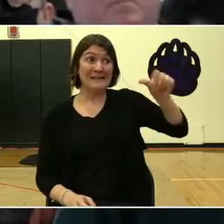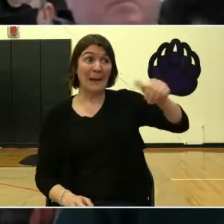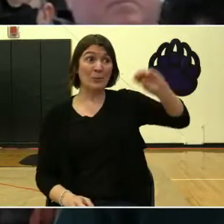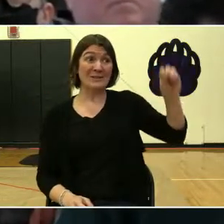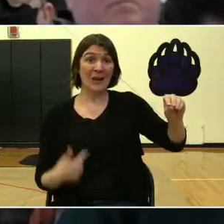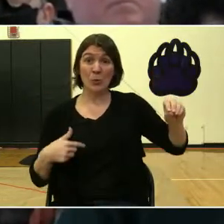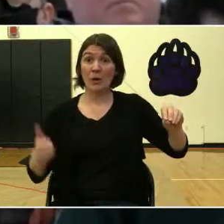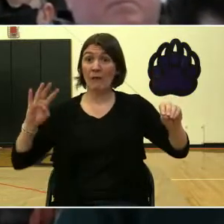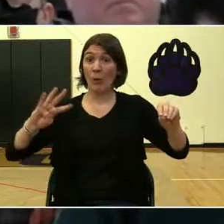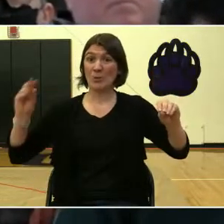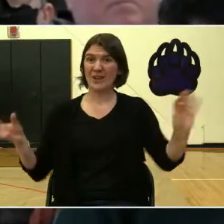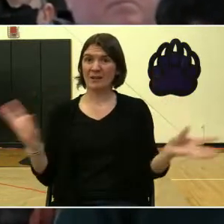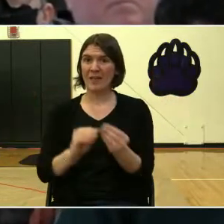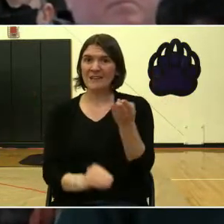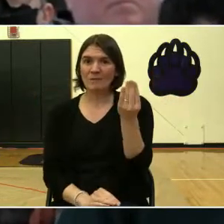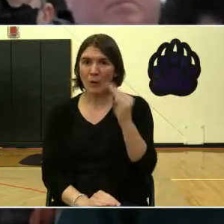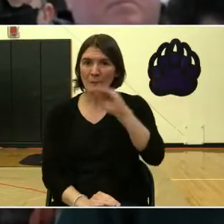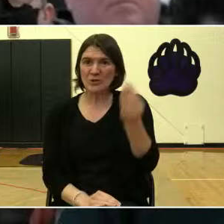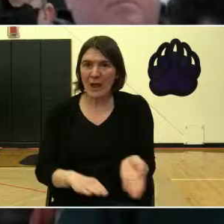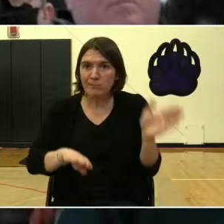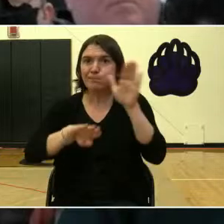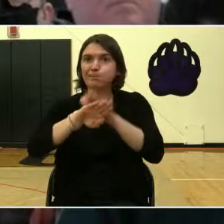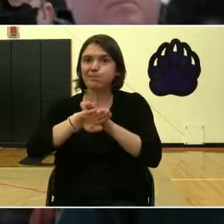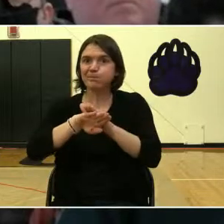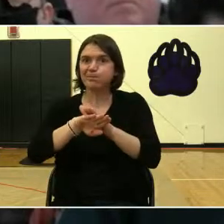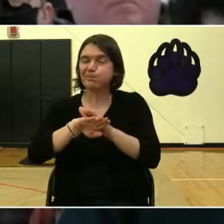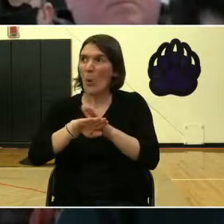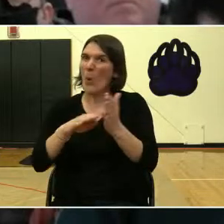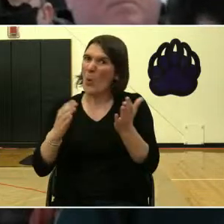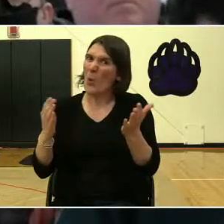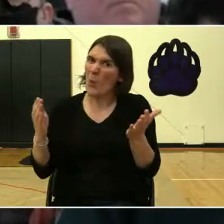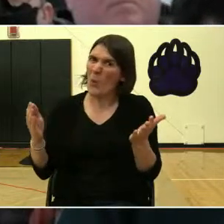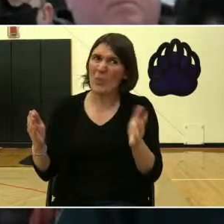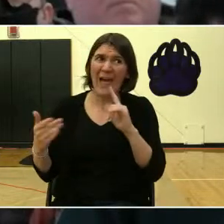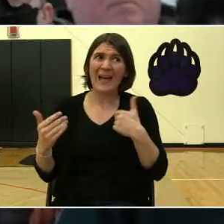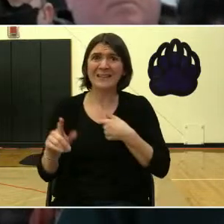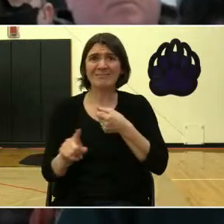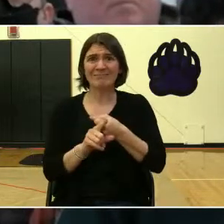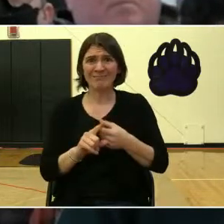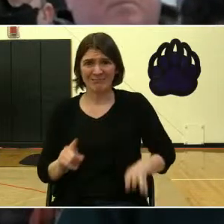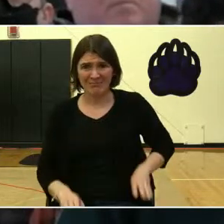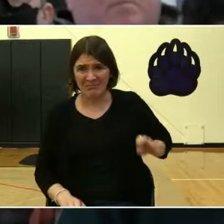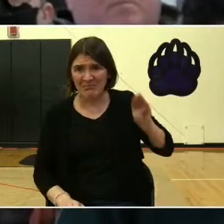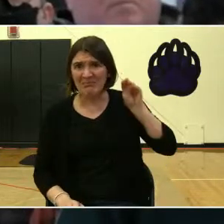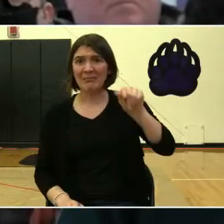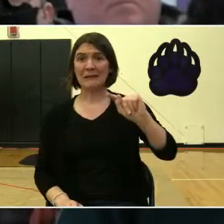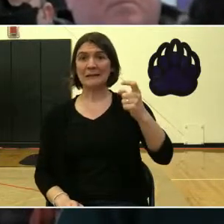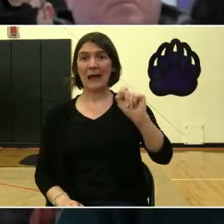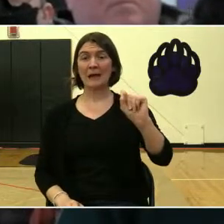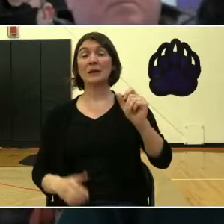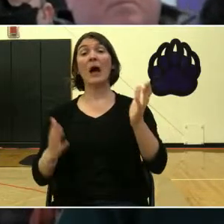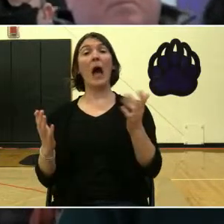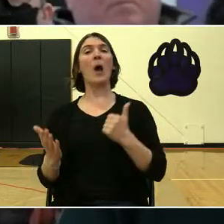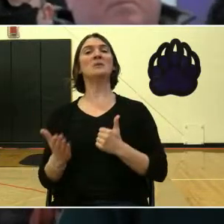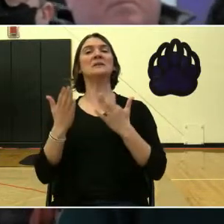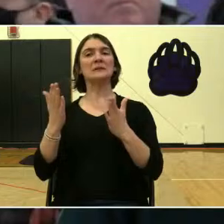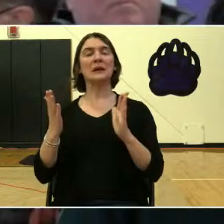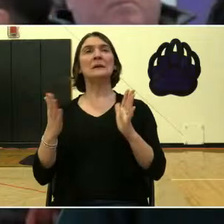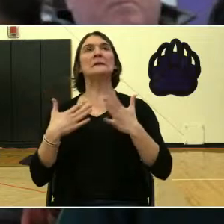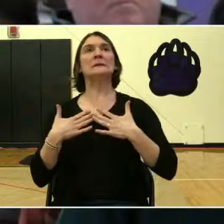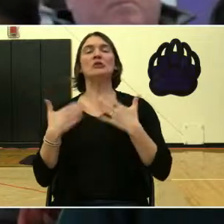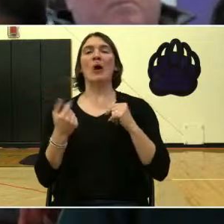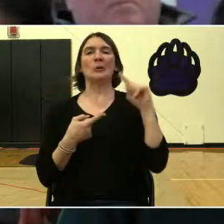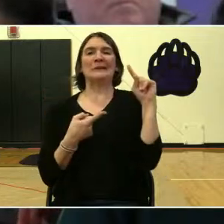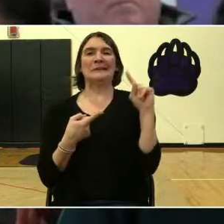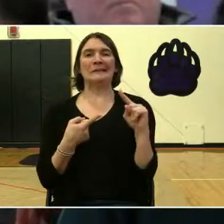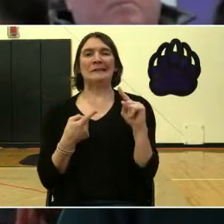go up 4% then we're starting to talk about real numbers so I would say let's be conservative